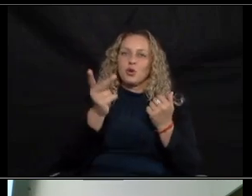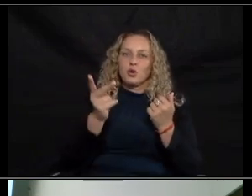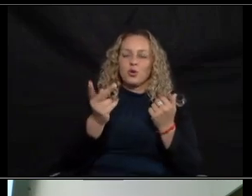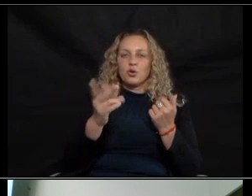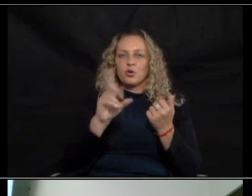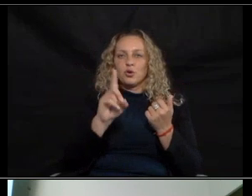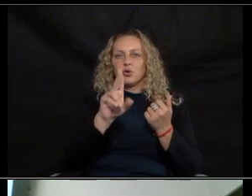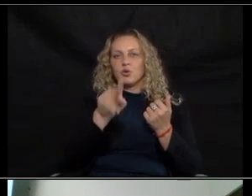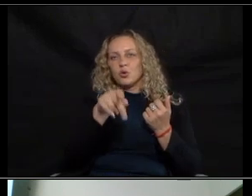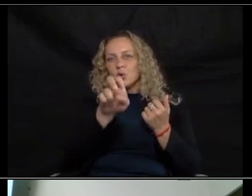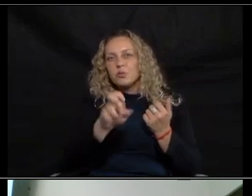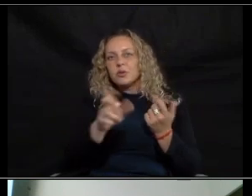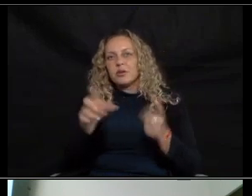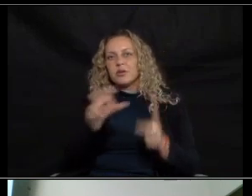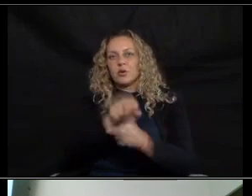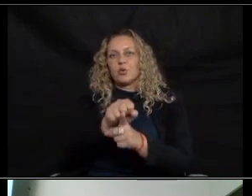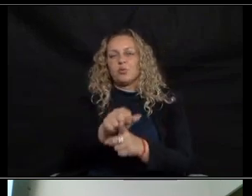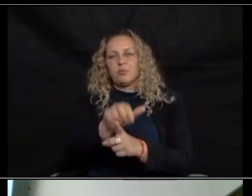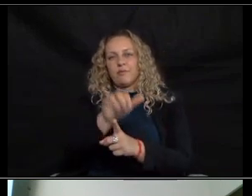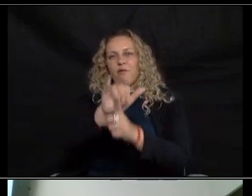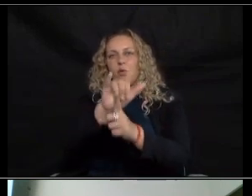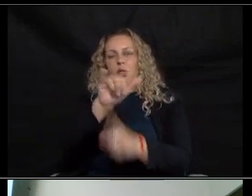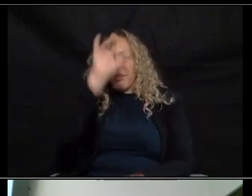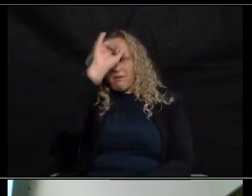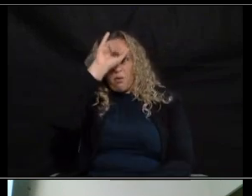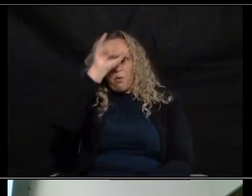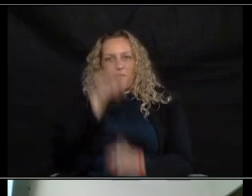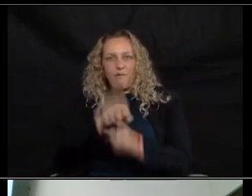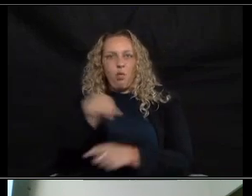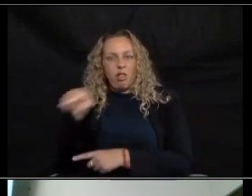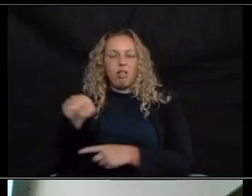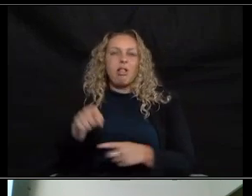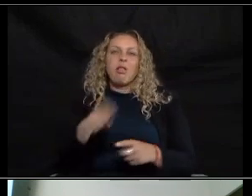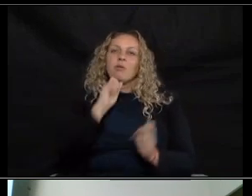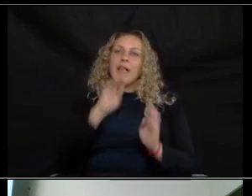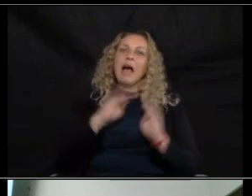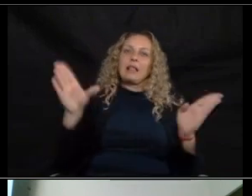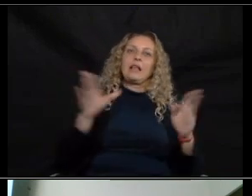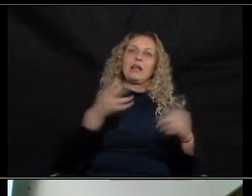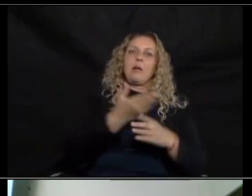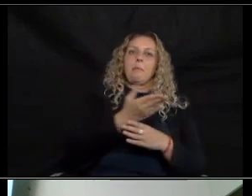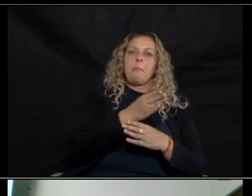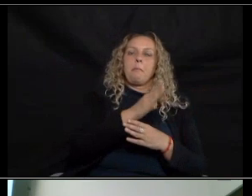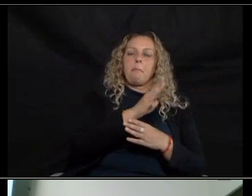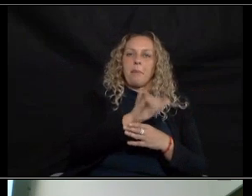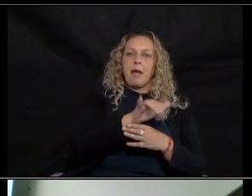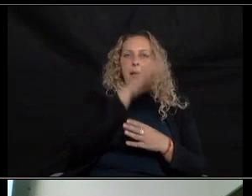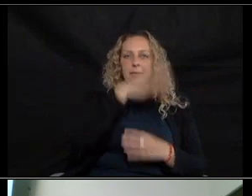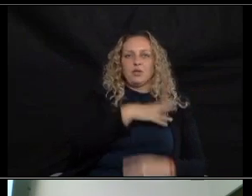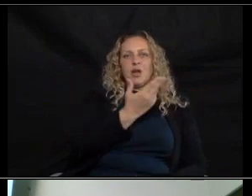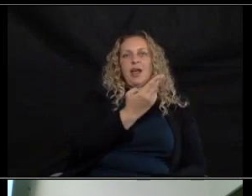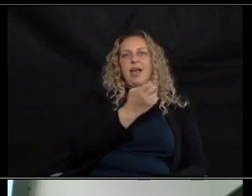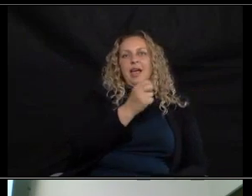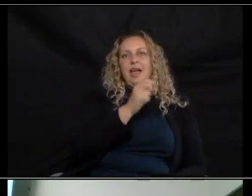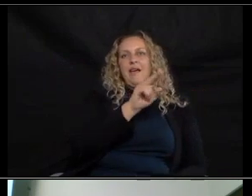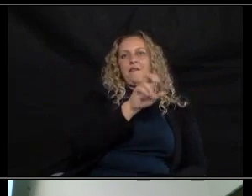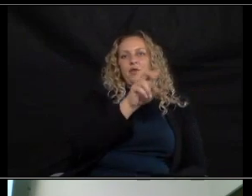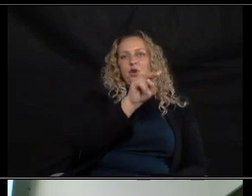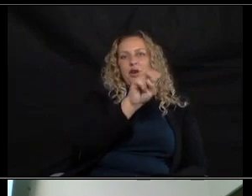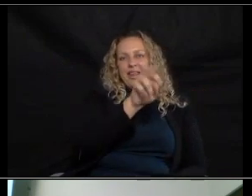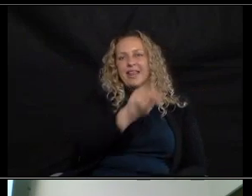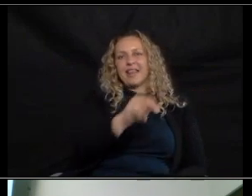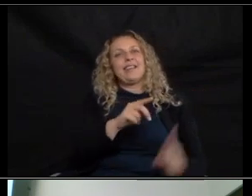was not clearly presented to him by Mr. Heffernan a while back was